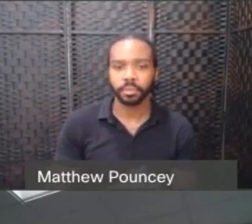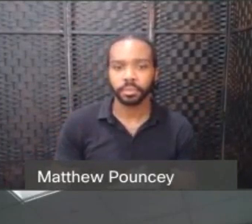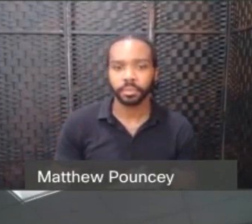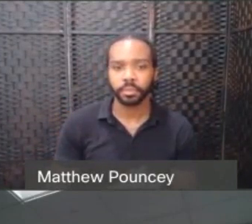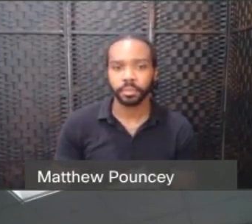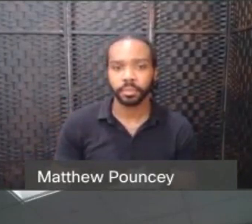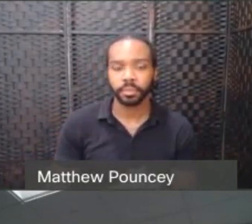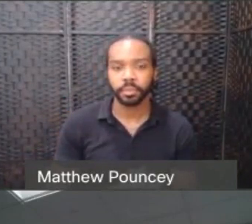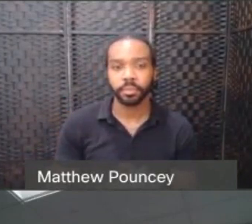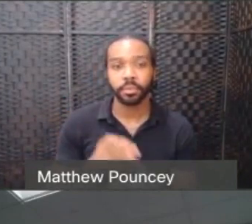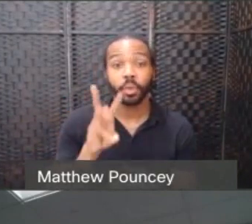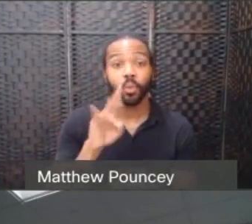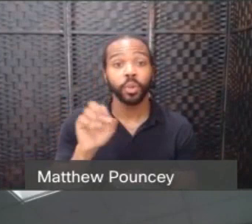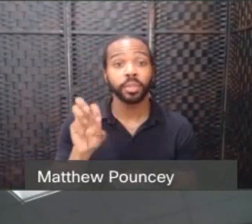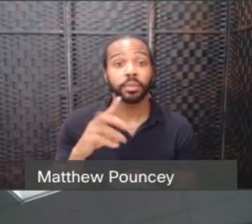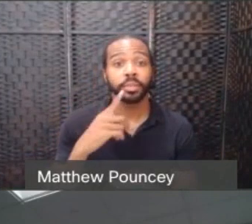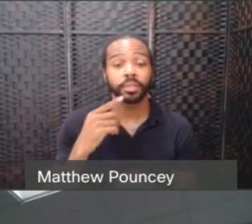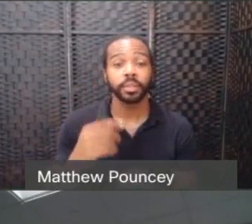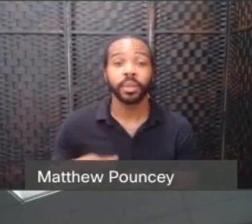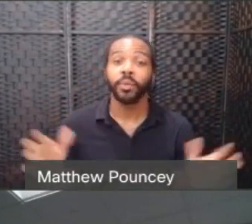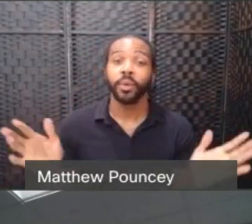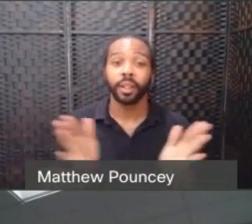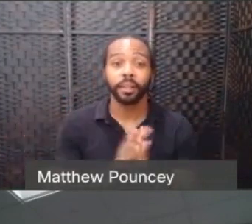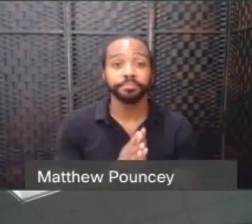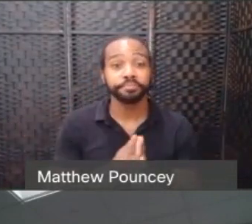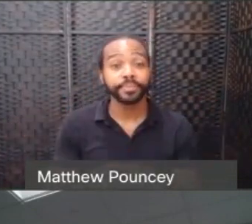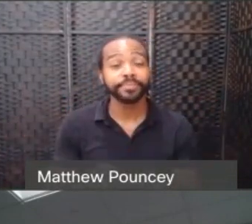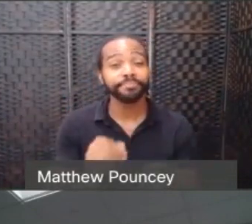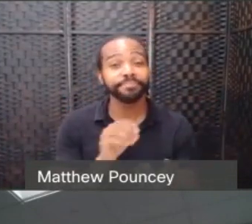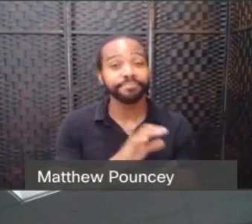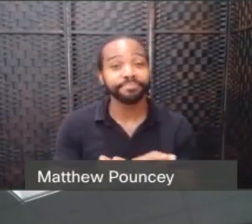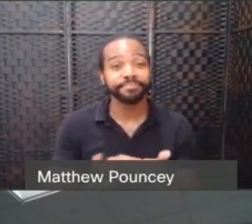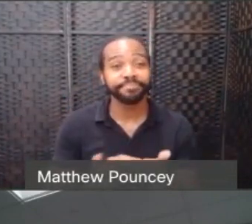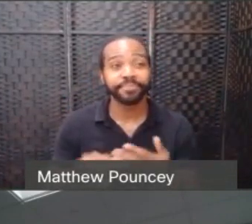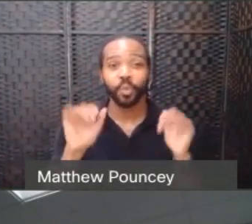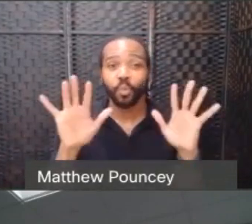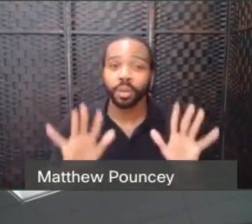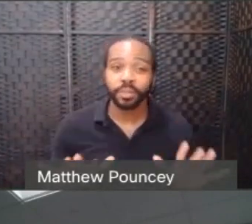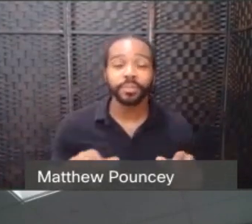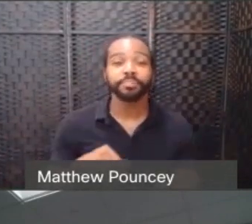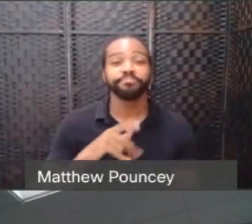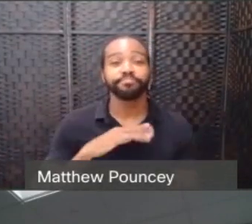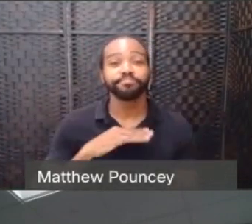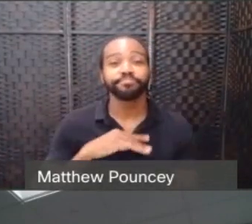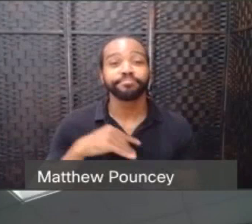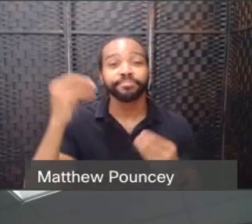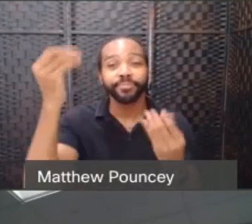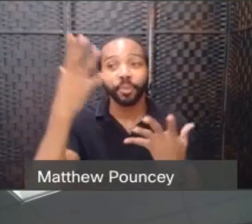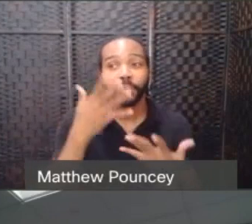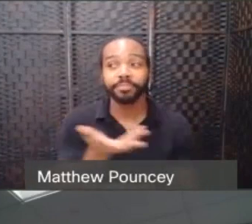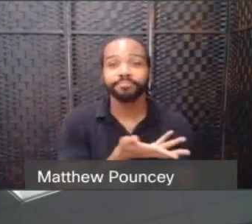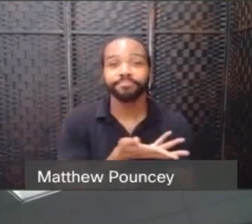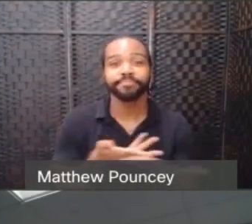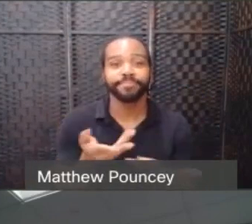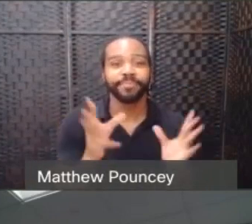Well, folks, it has been a wonderful, informative, collaborative forum. I